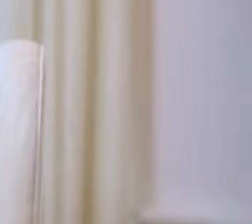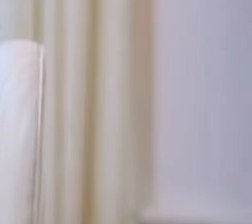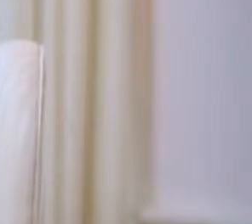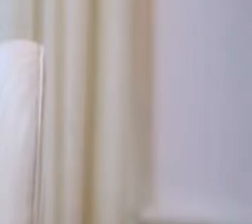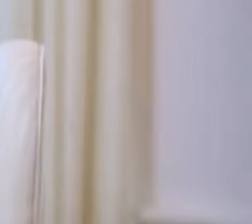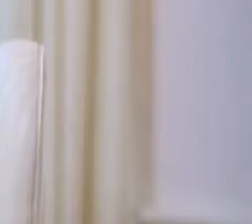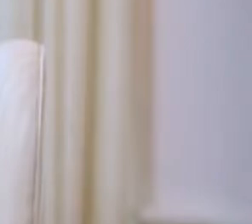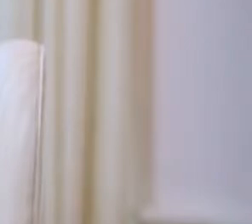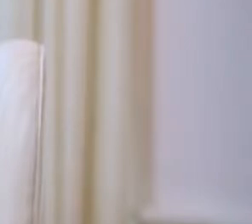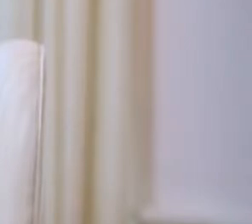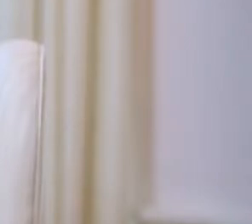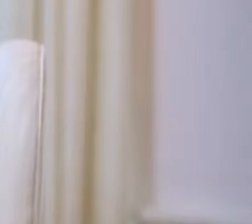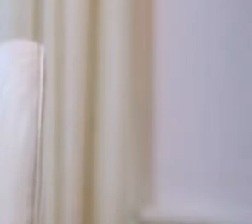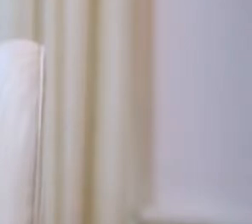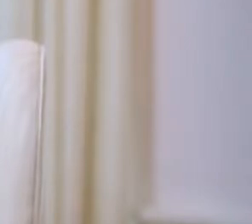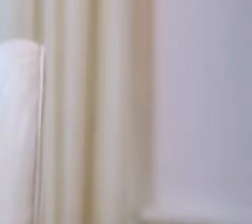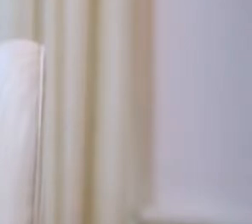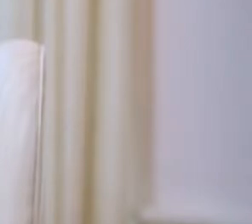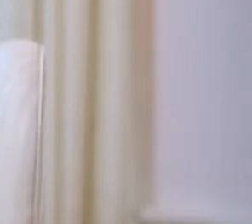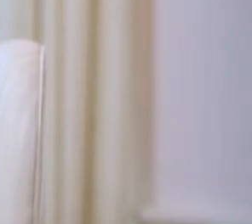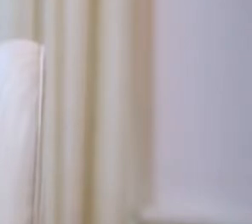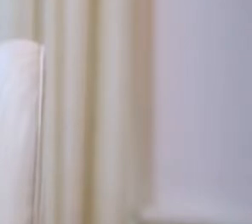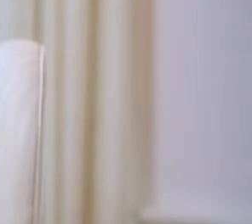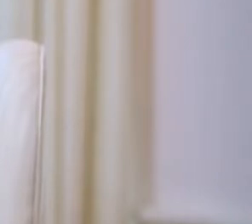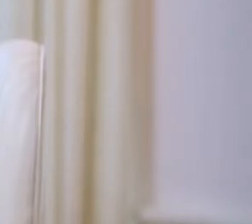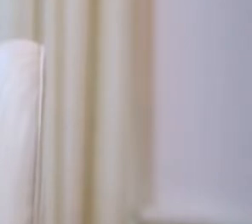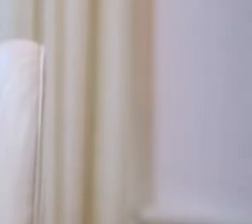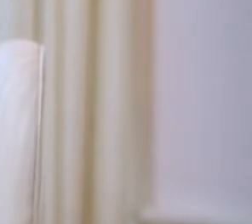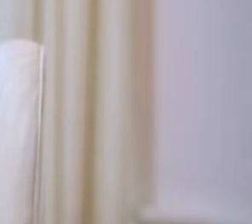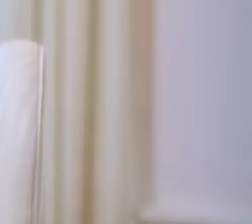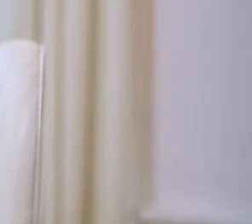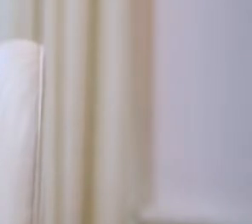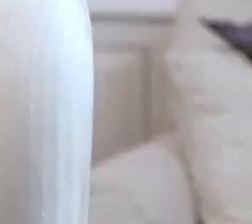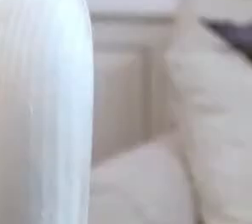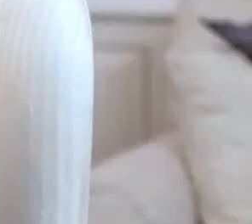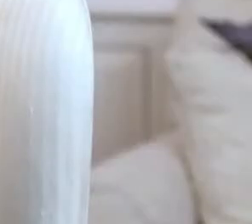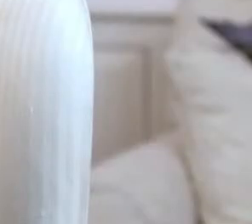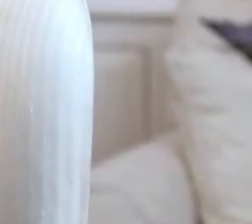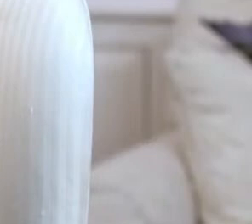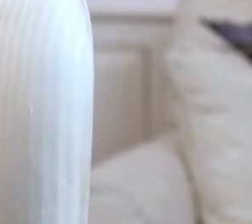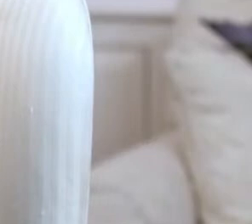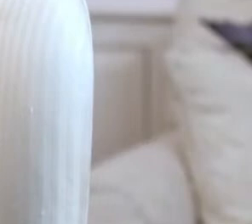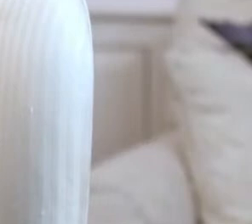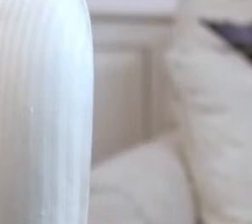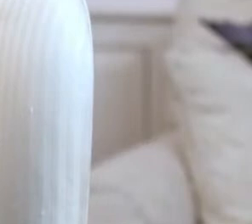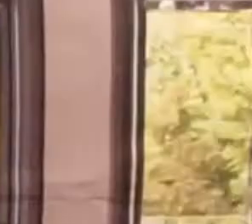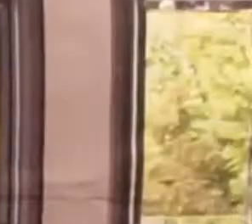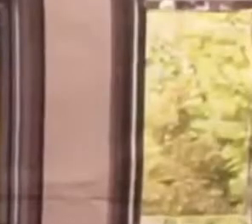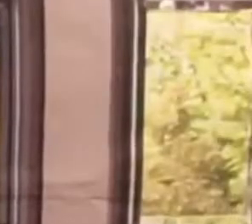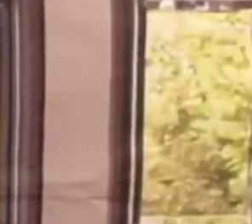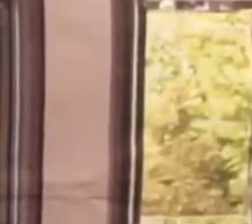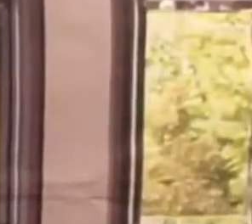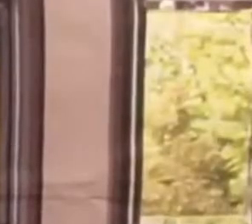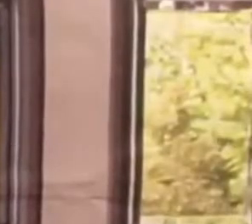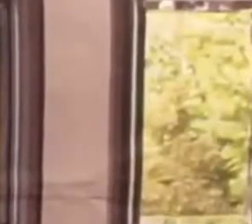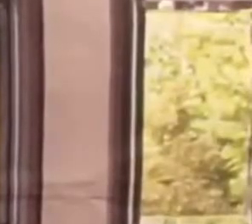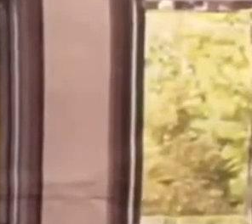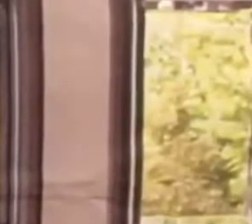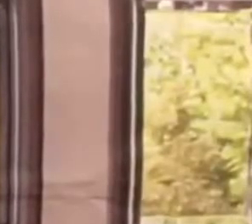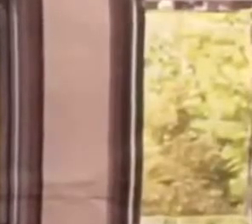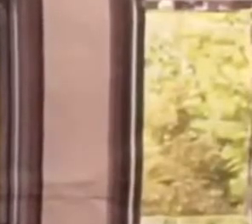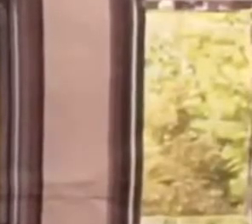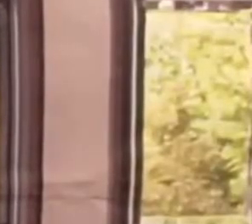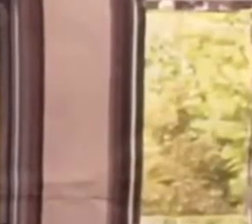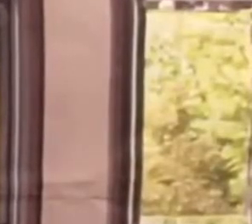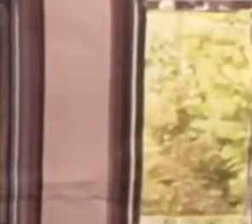self with us. And you are the reason that I belong. Thank you, Rita. Hello, everyone.